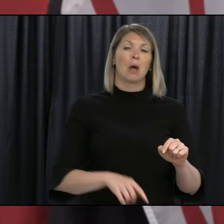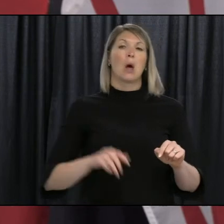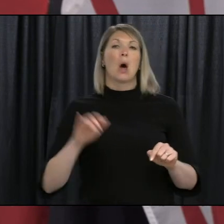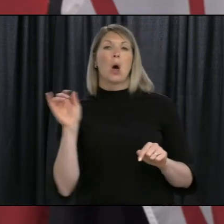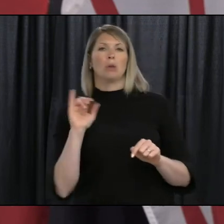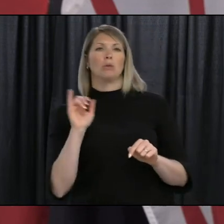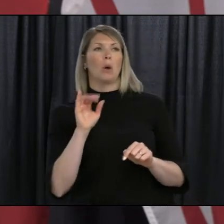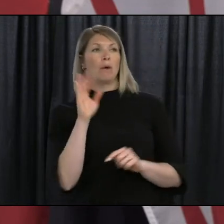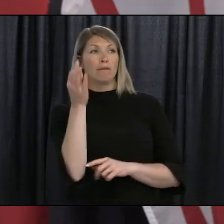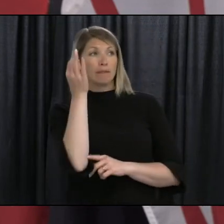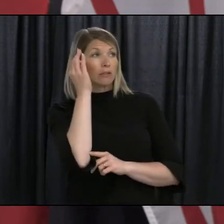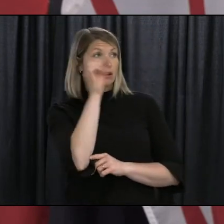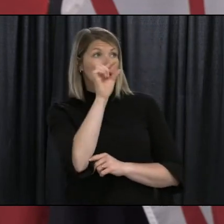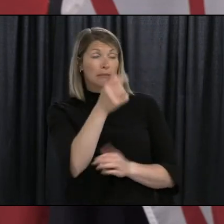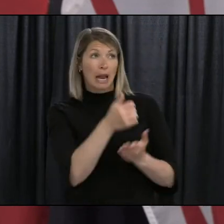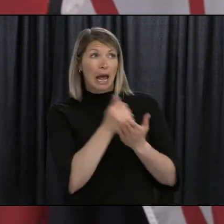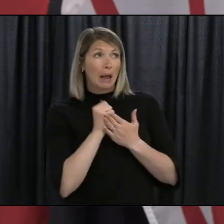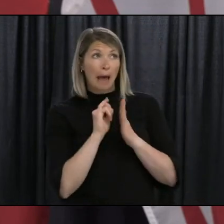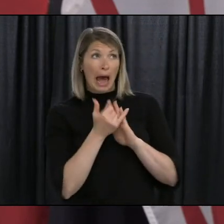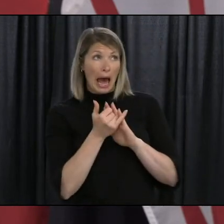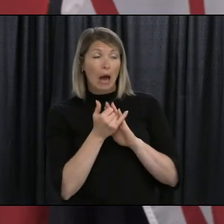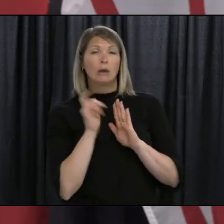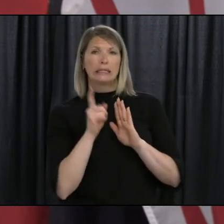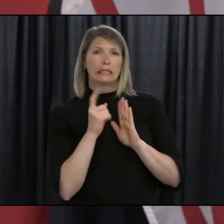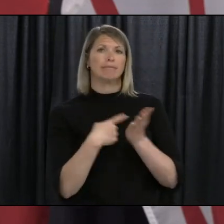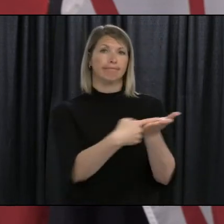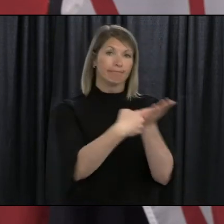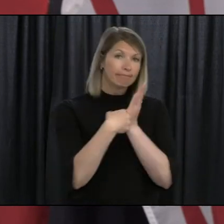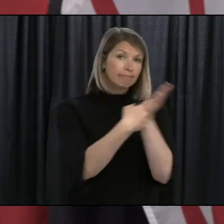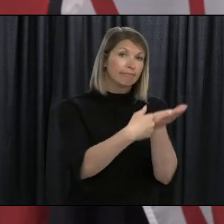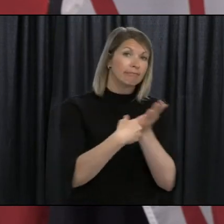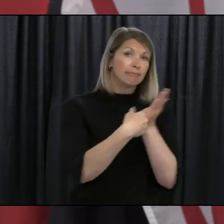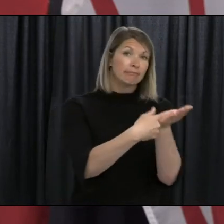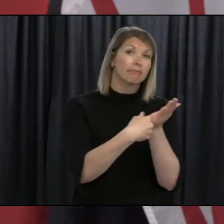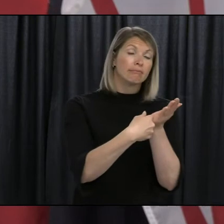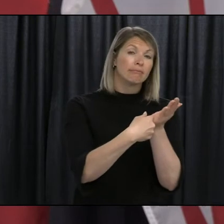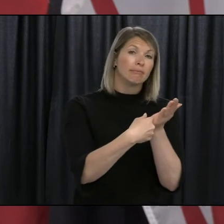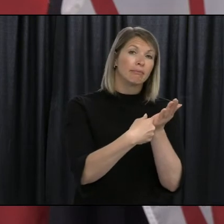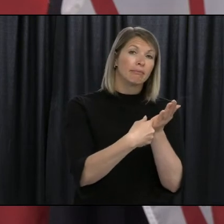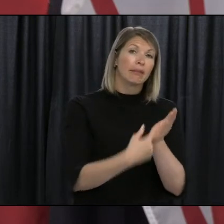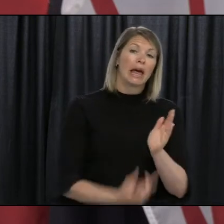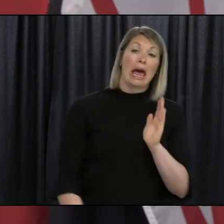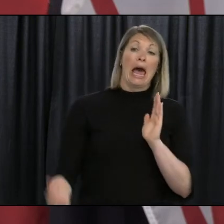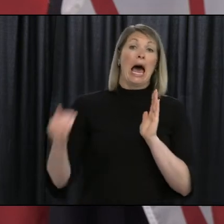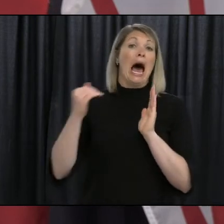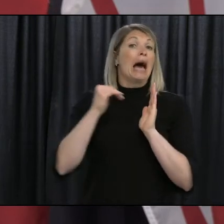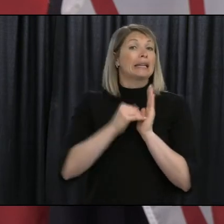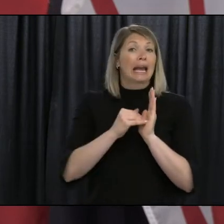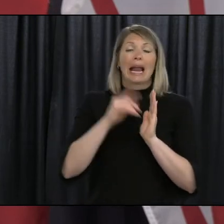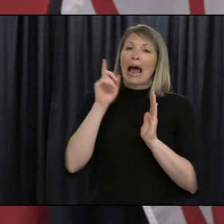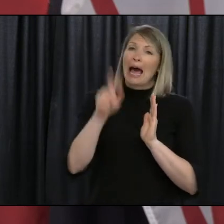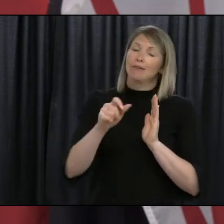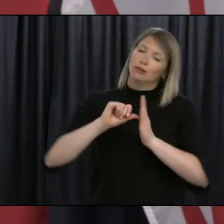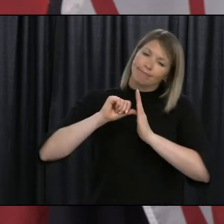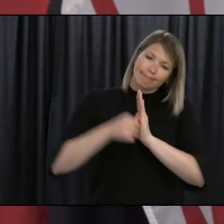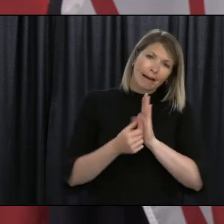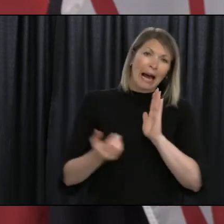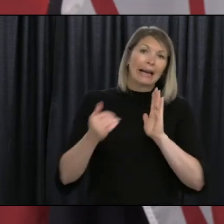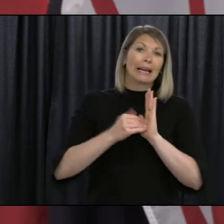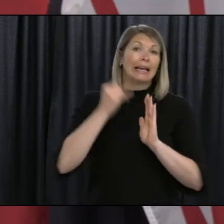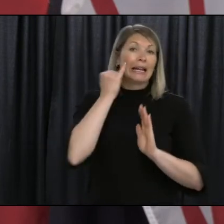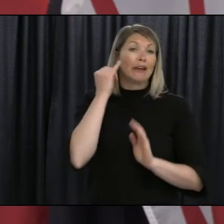with. Again, I cannot stress enough that if you removed equalization from either of the other Atlantic